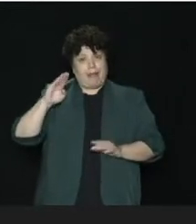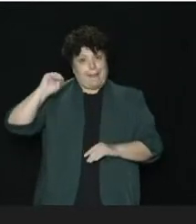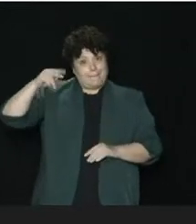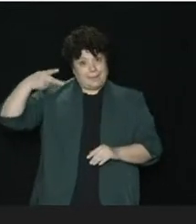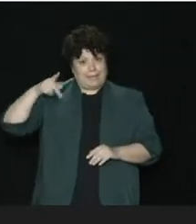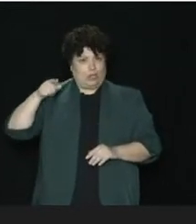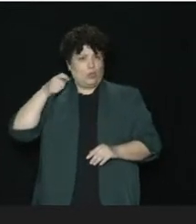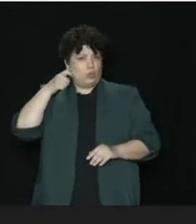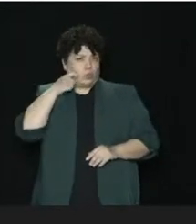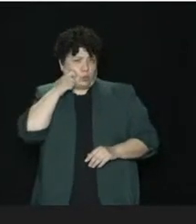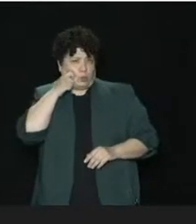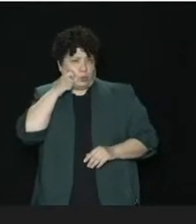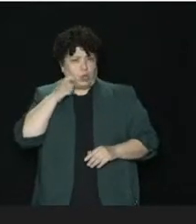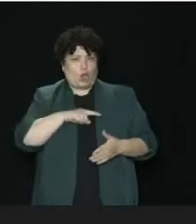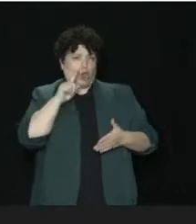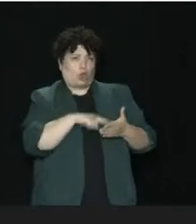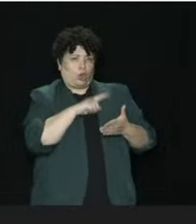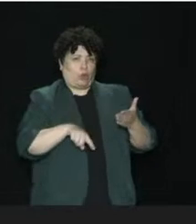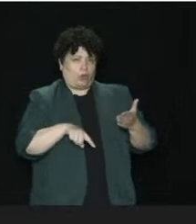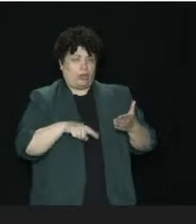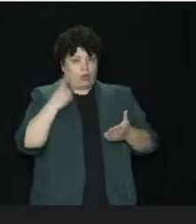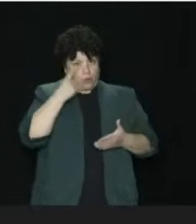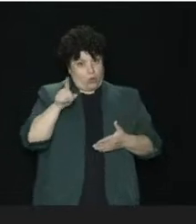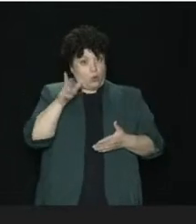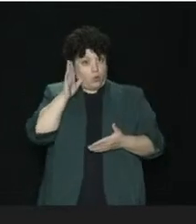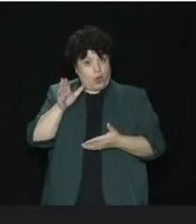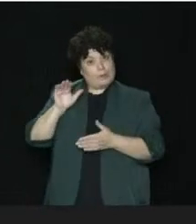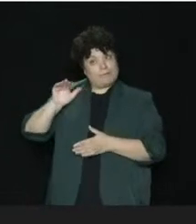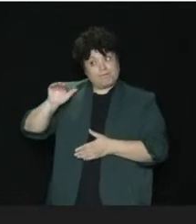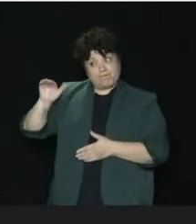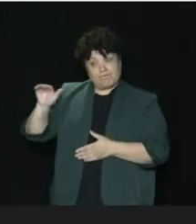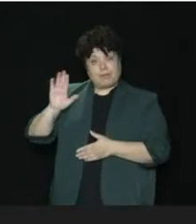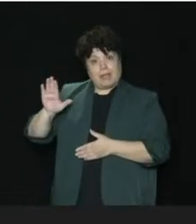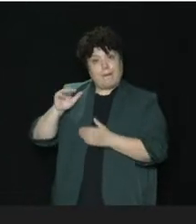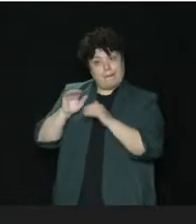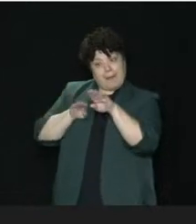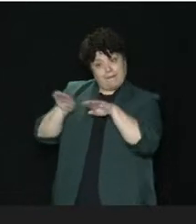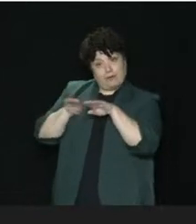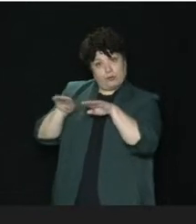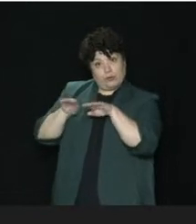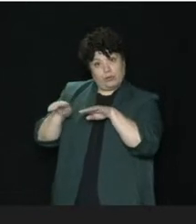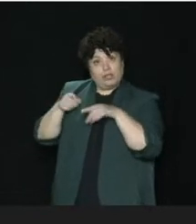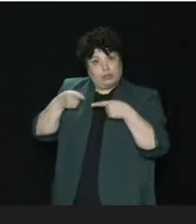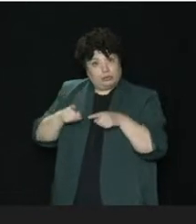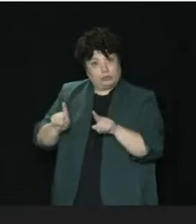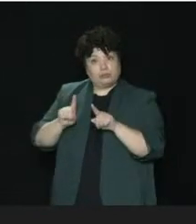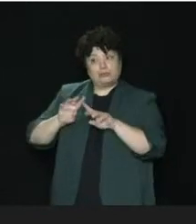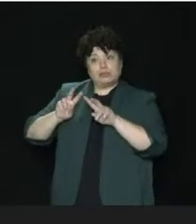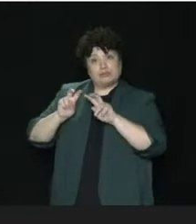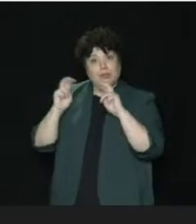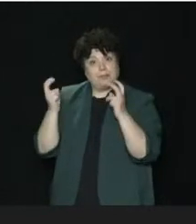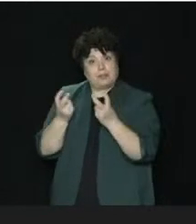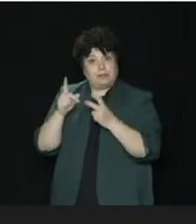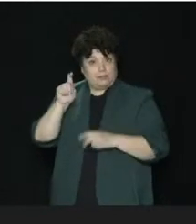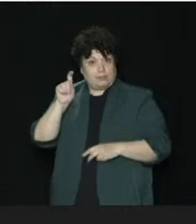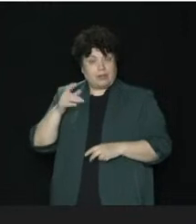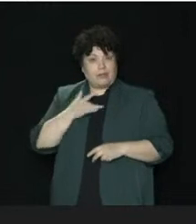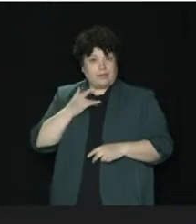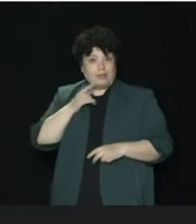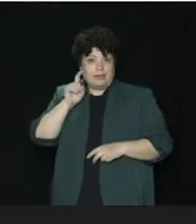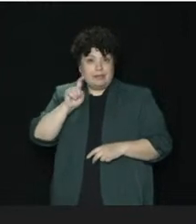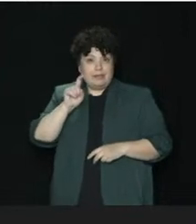caucus about their behavior in committee meetings, and do you think that the rules should need to be reformed to take a